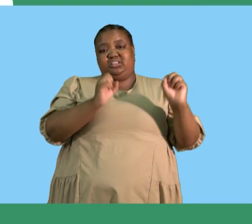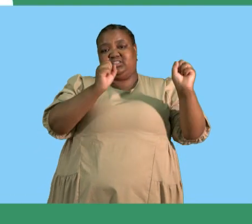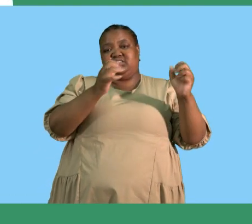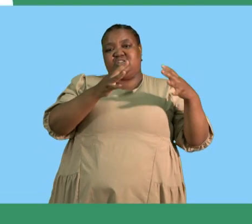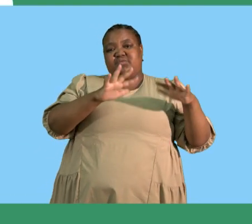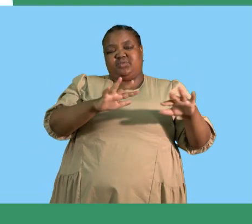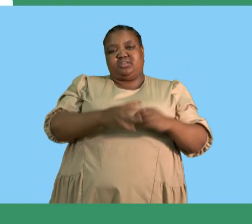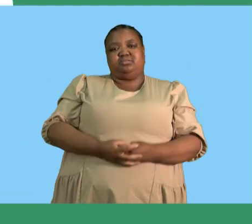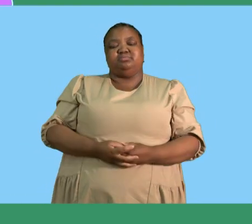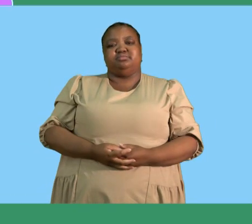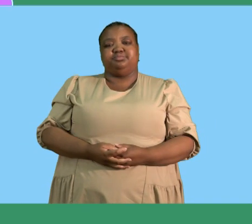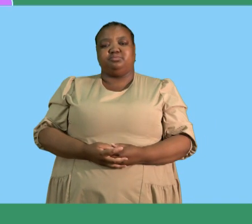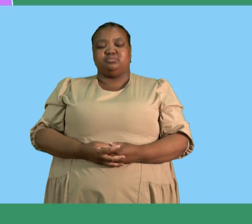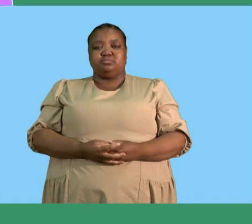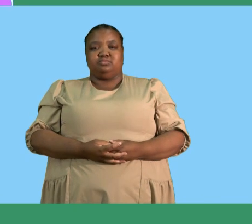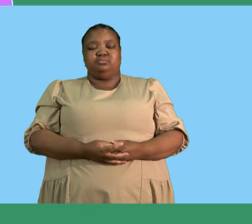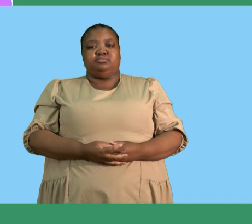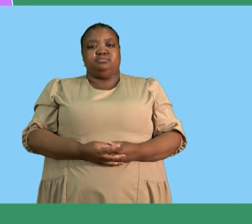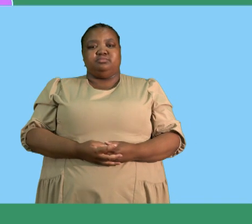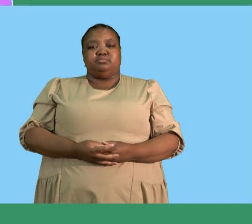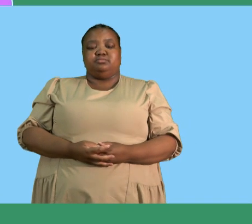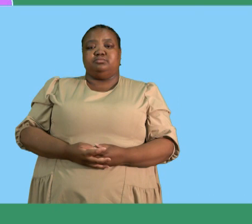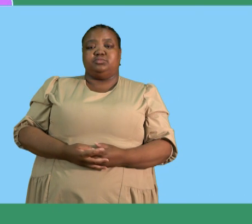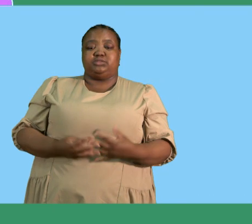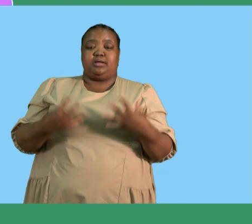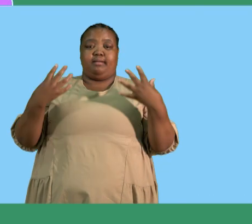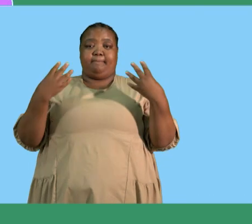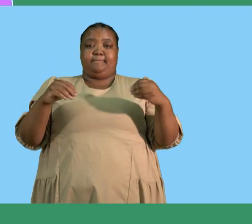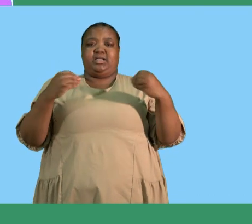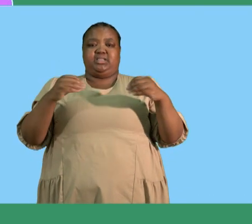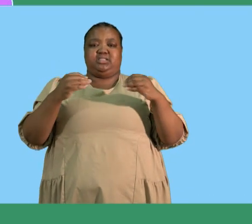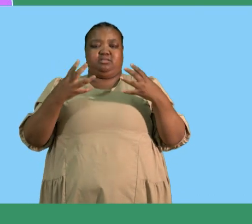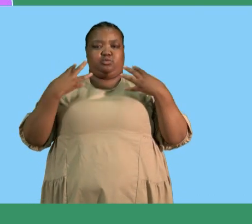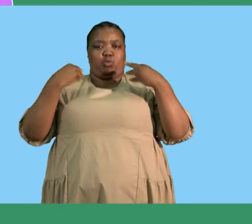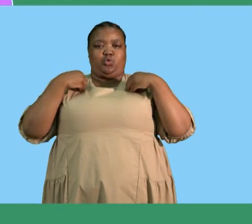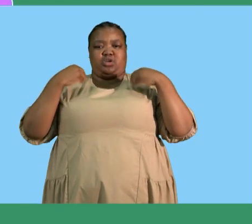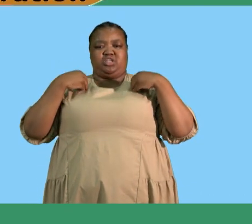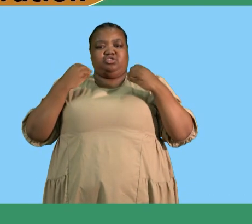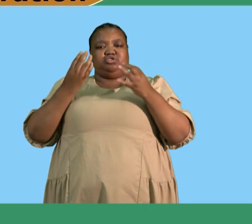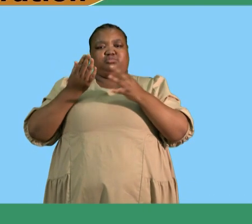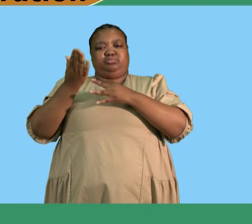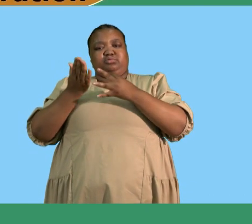previous lesson. Now let's start with forms of ownership.